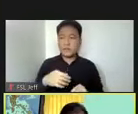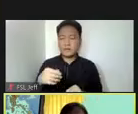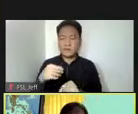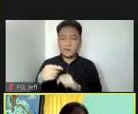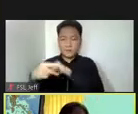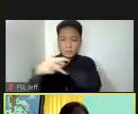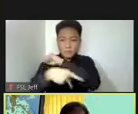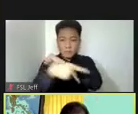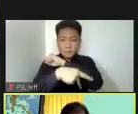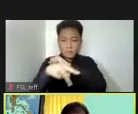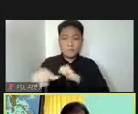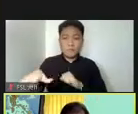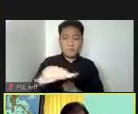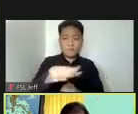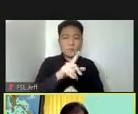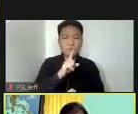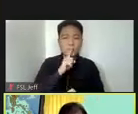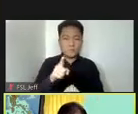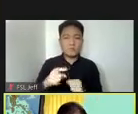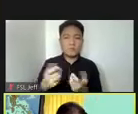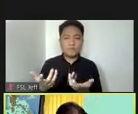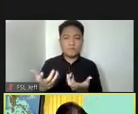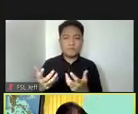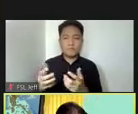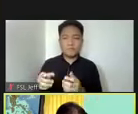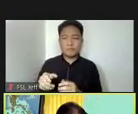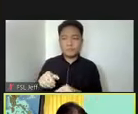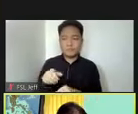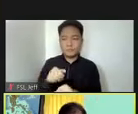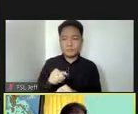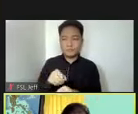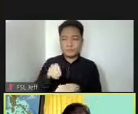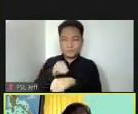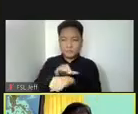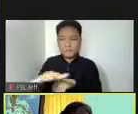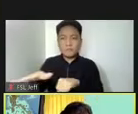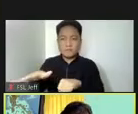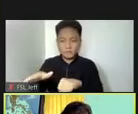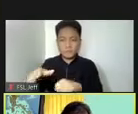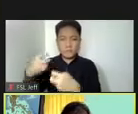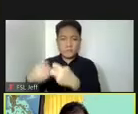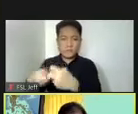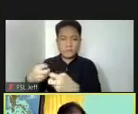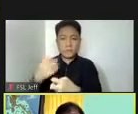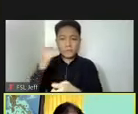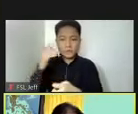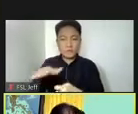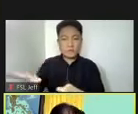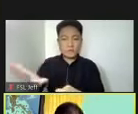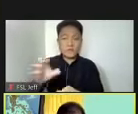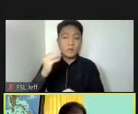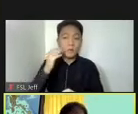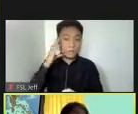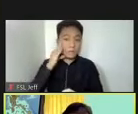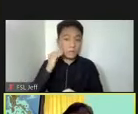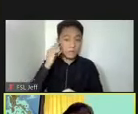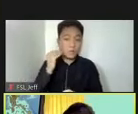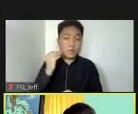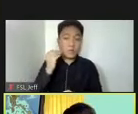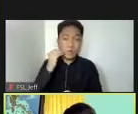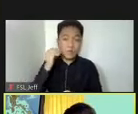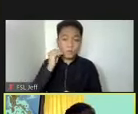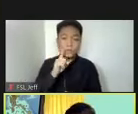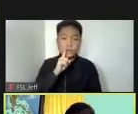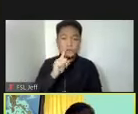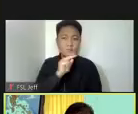One example before COVID from October 2019 to December 2019 here in Mindanao, we have